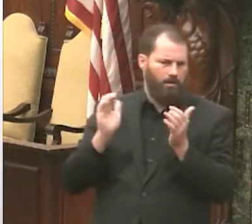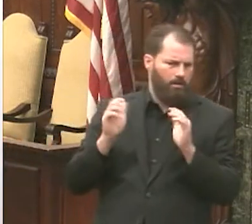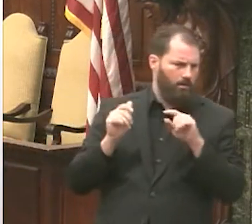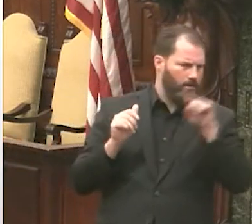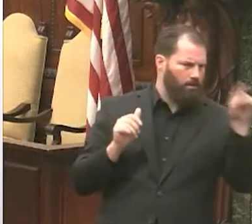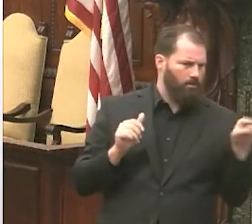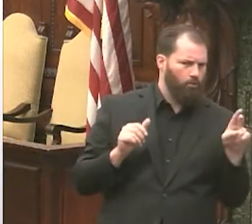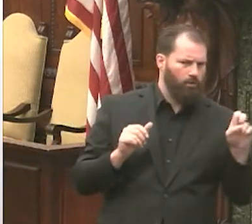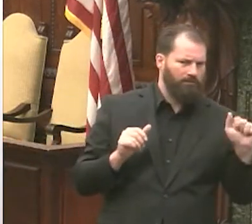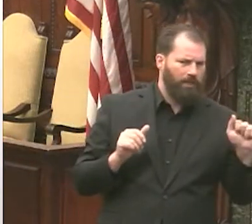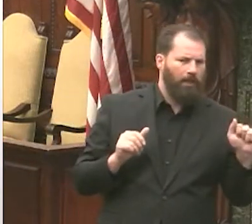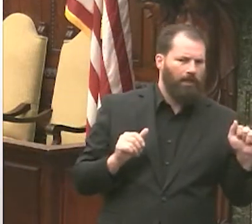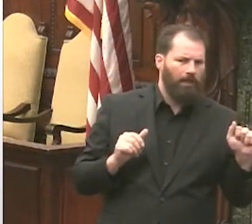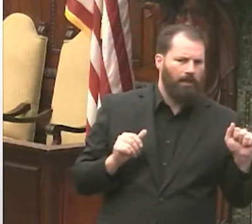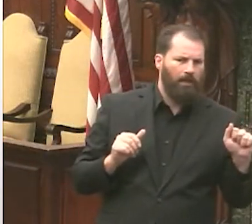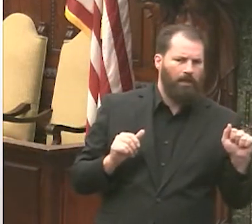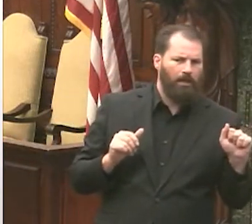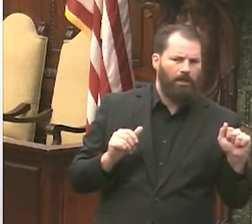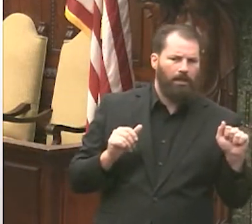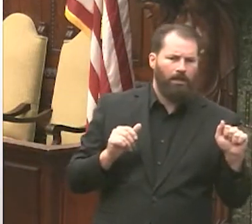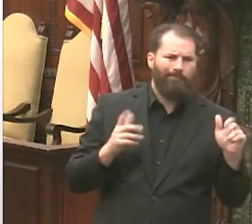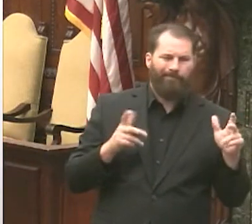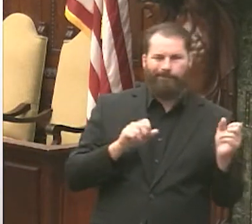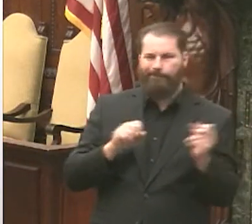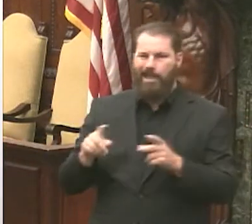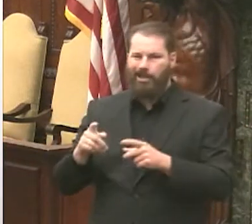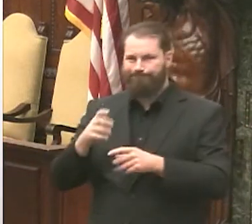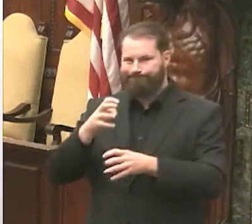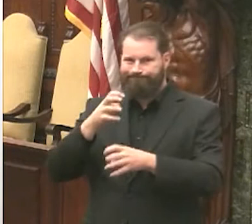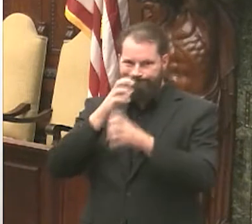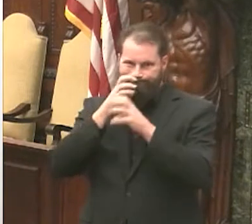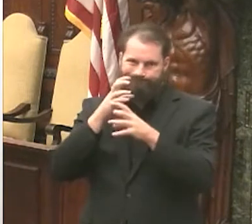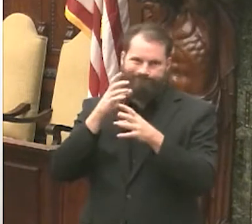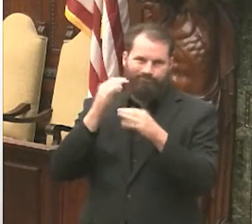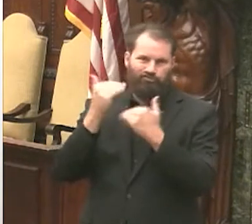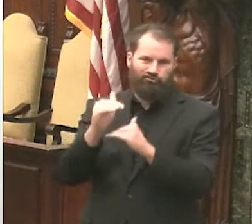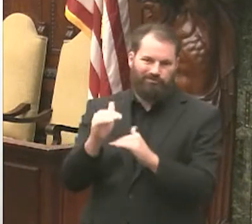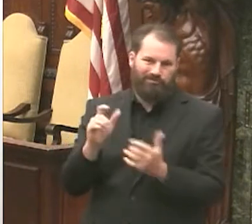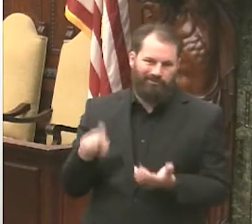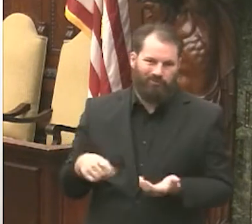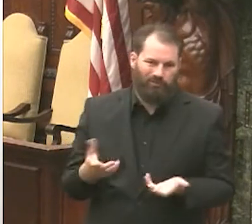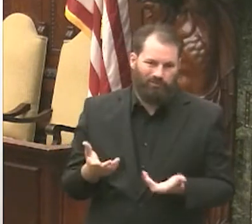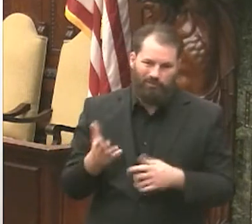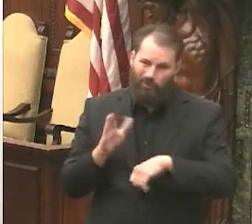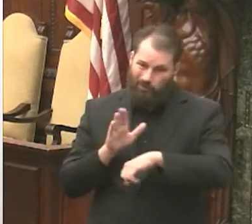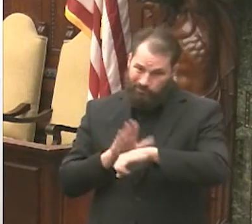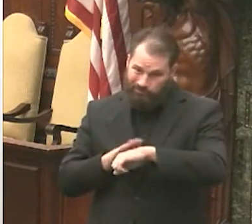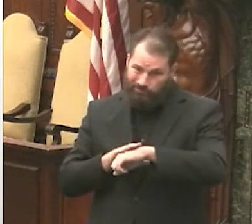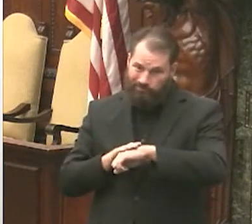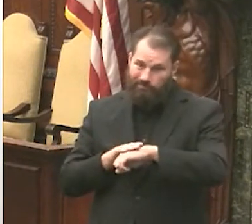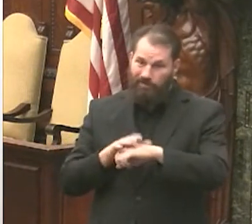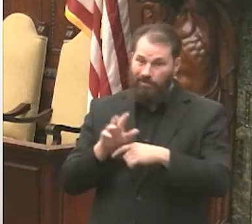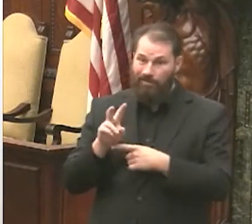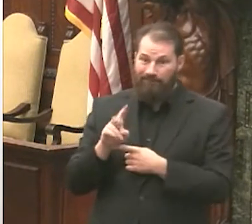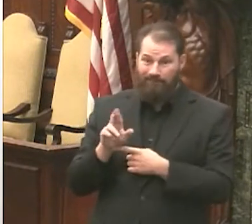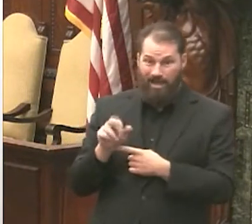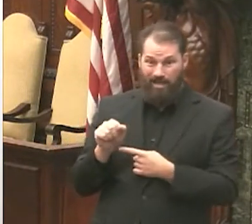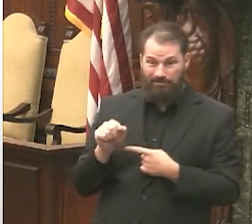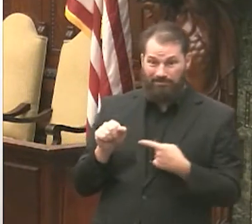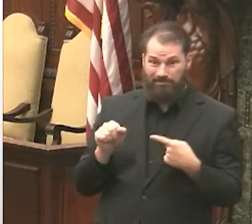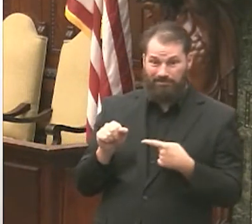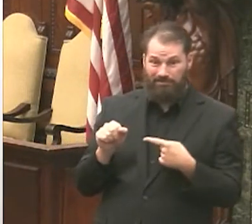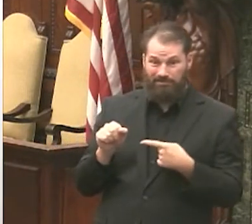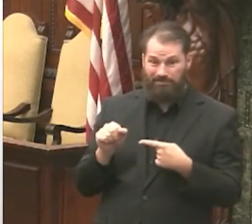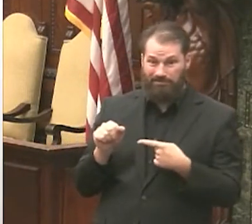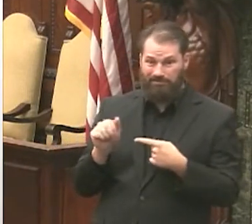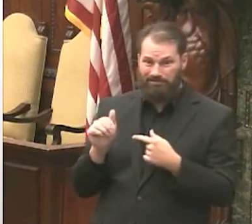these restrictions. And finally, just a reminder that much of the progress we've made really is because people are wearing masks.